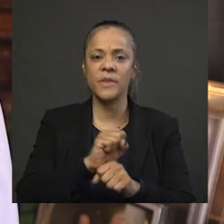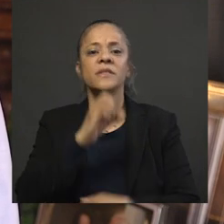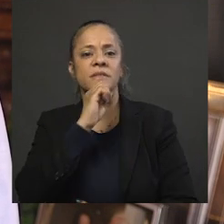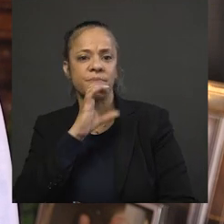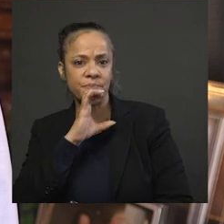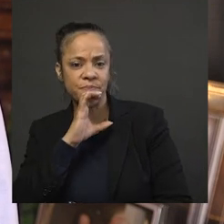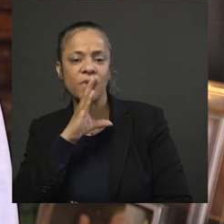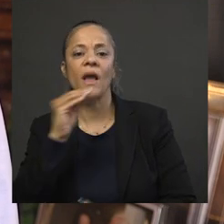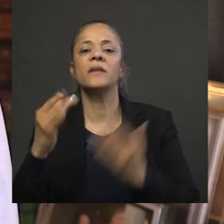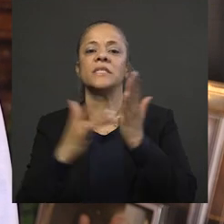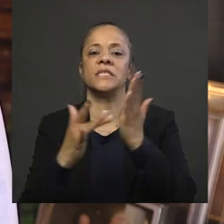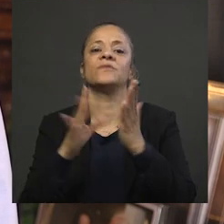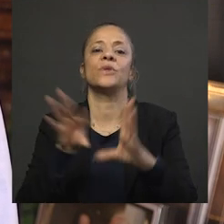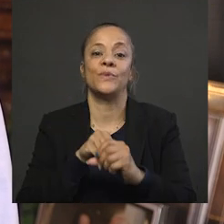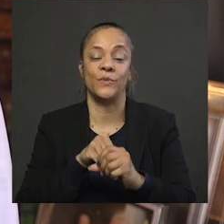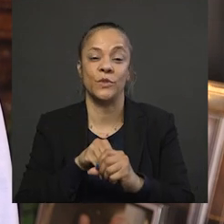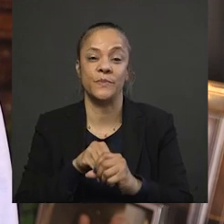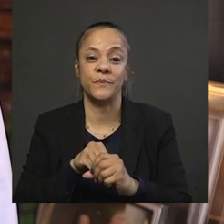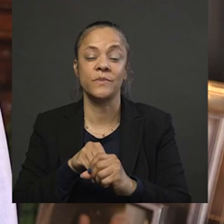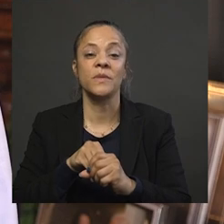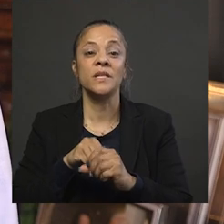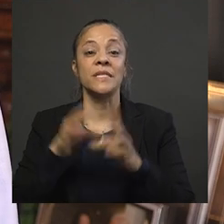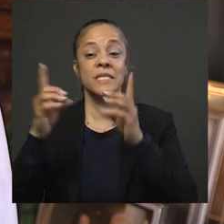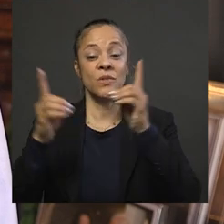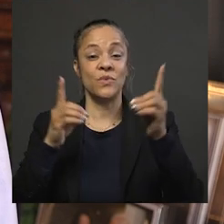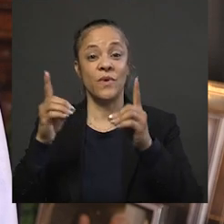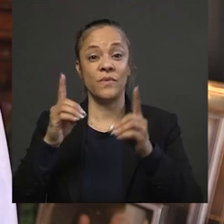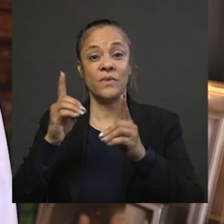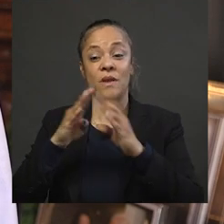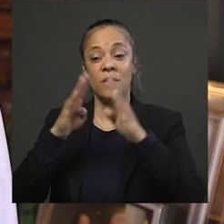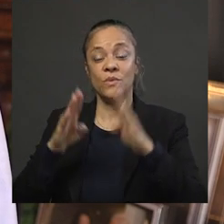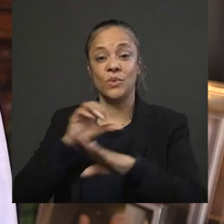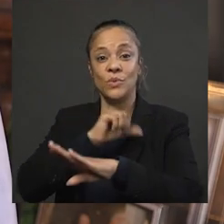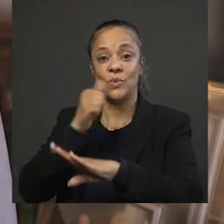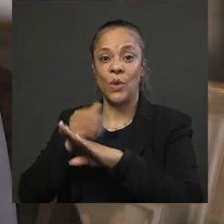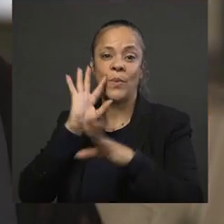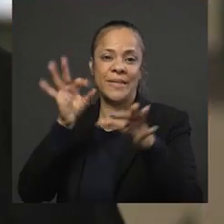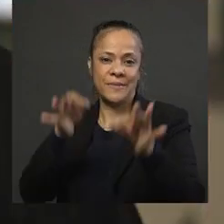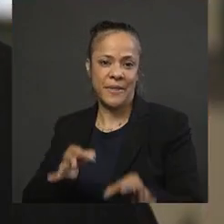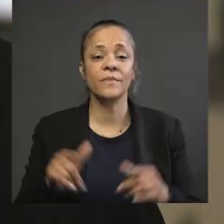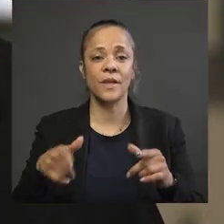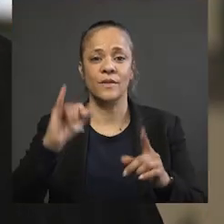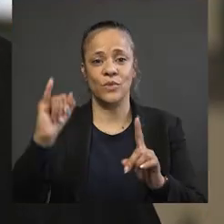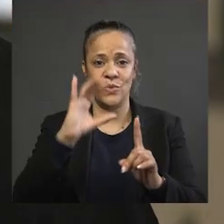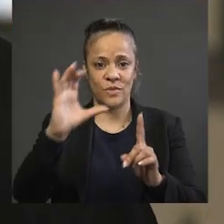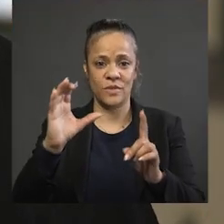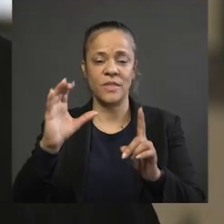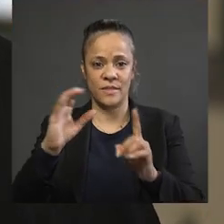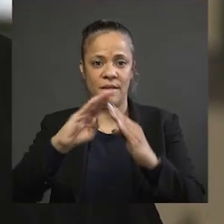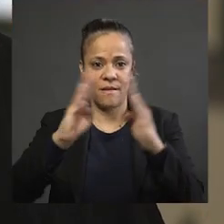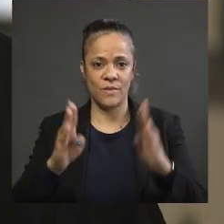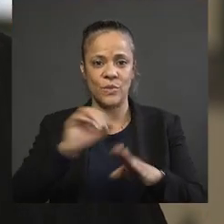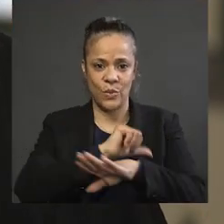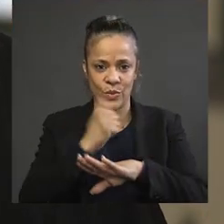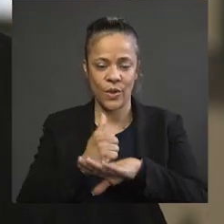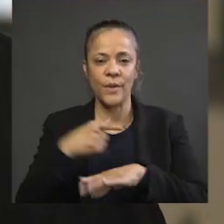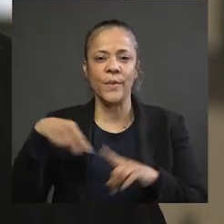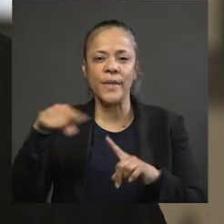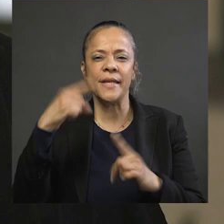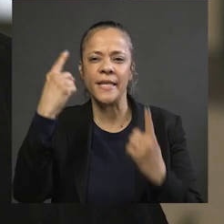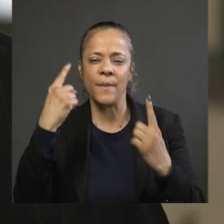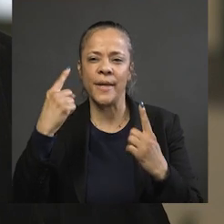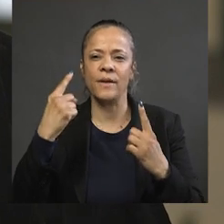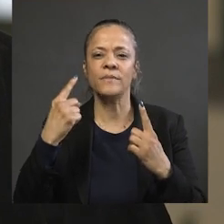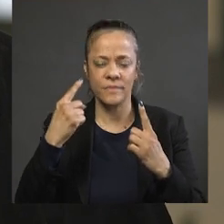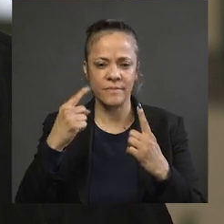senior, and digital inclusion initiatives, as our director of the Housing Authority explains here. At the Jersey City Housing Authority, we think about our work